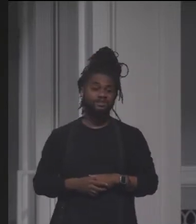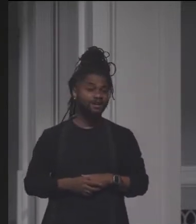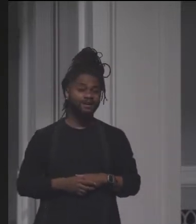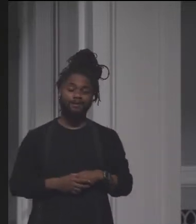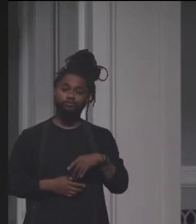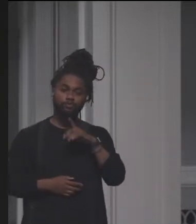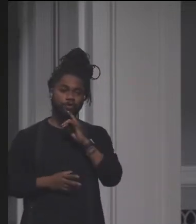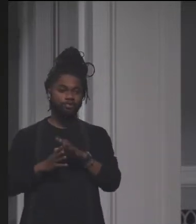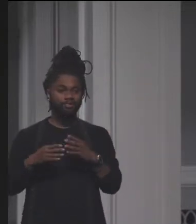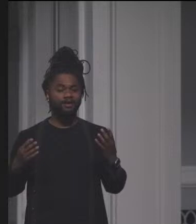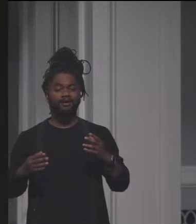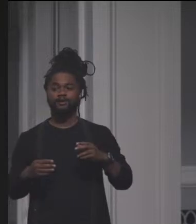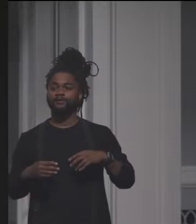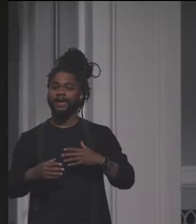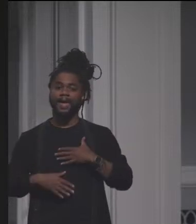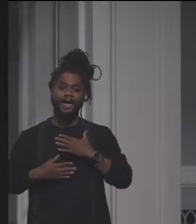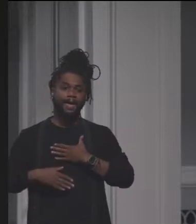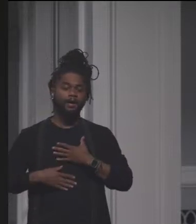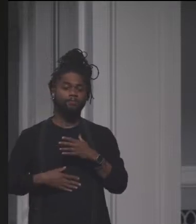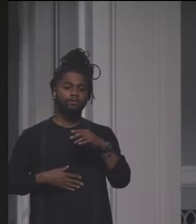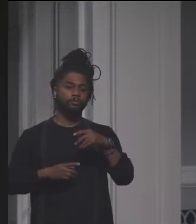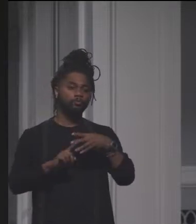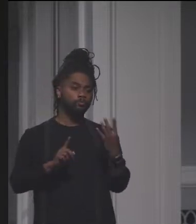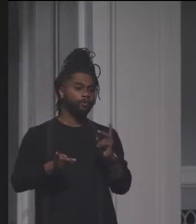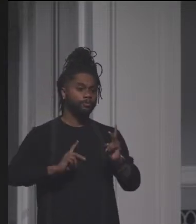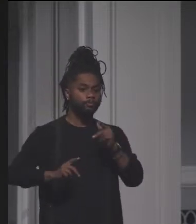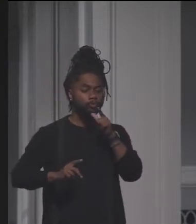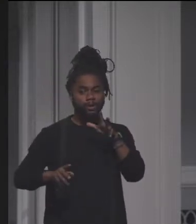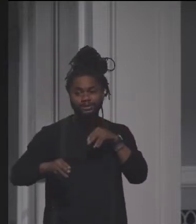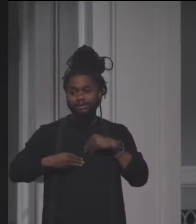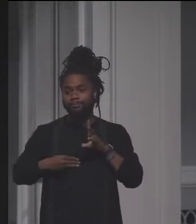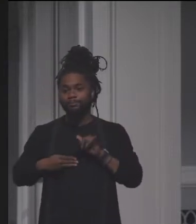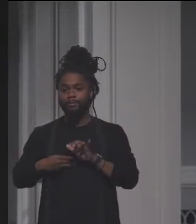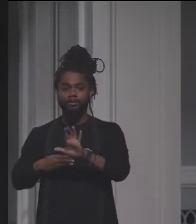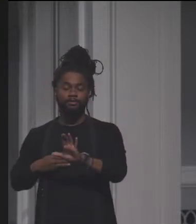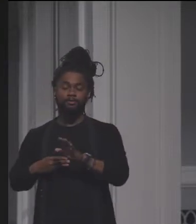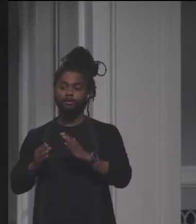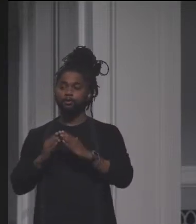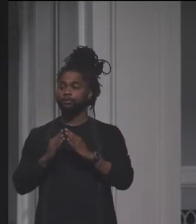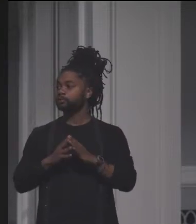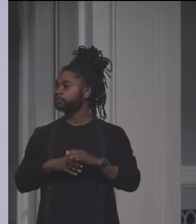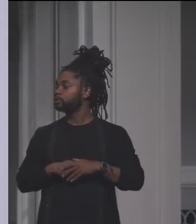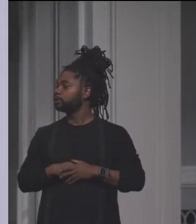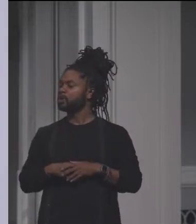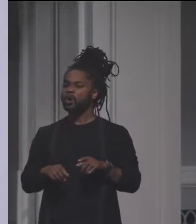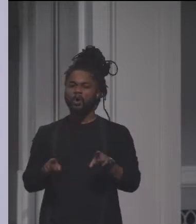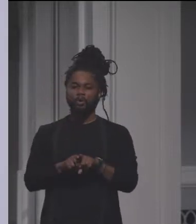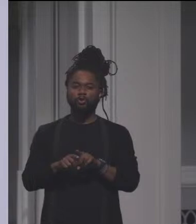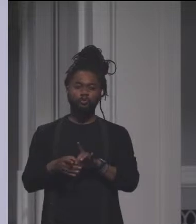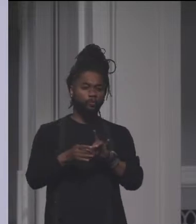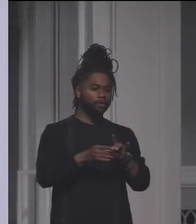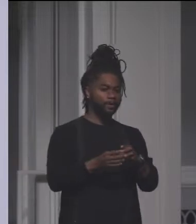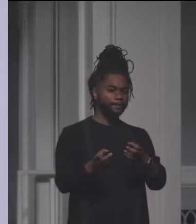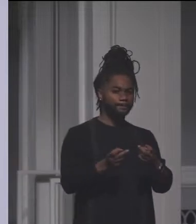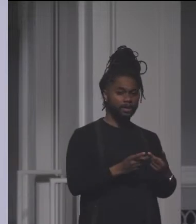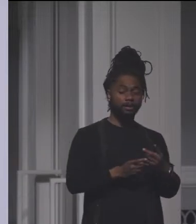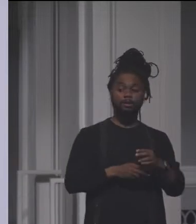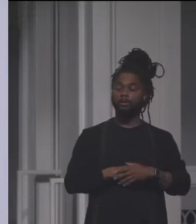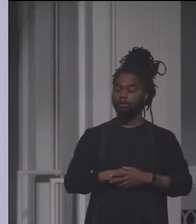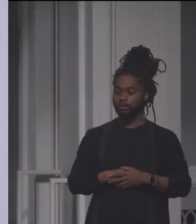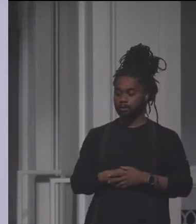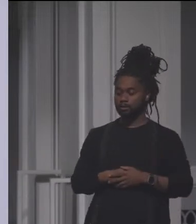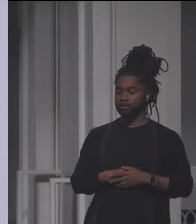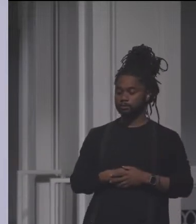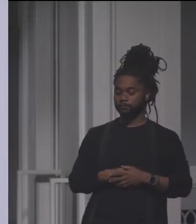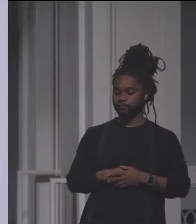people, relatively well accepted by their community. Yeah. So, yeah. Which also goes back to why you're interested in the early Middle Ages,